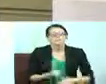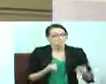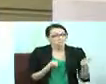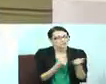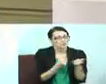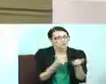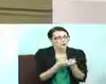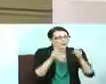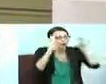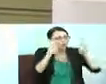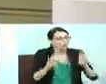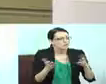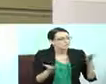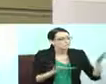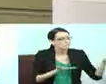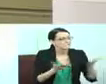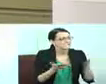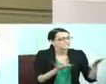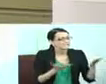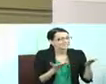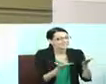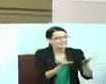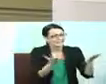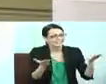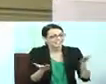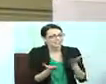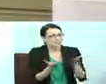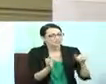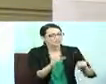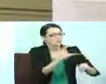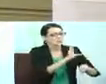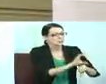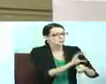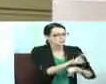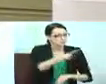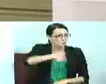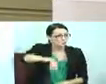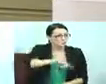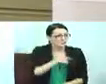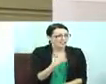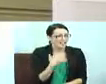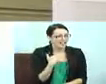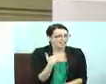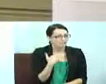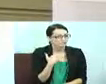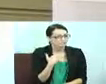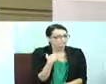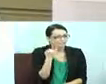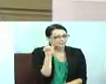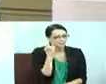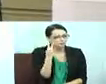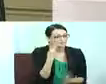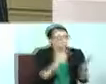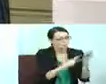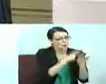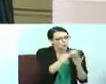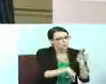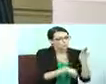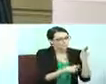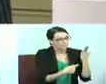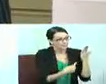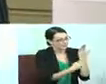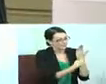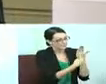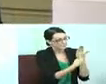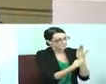supporting a wonderful ministry here at the church. We have, if you look at the back of your bulletin, I think there's